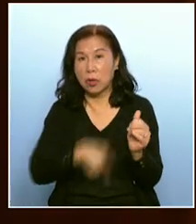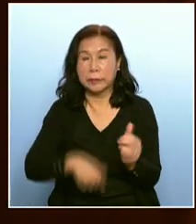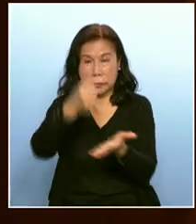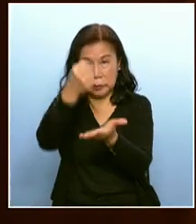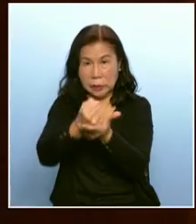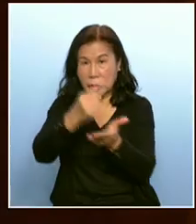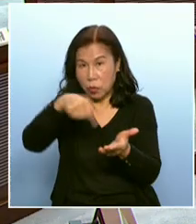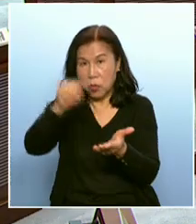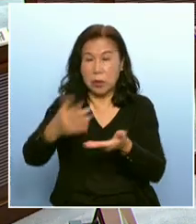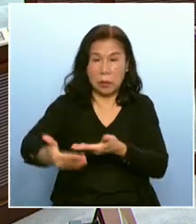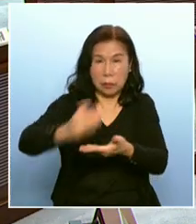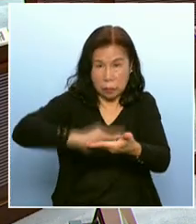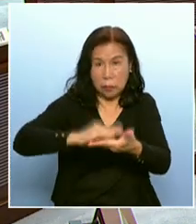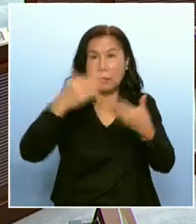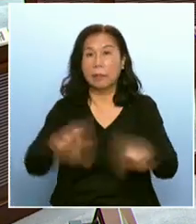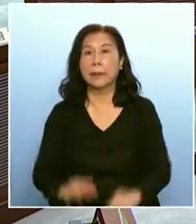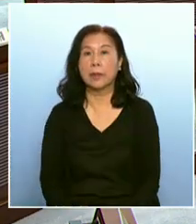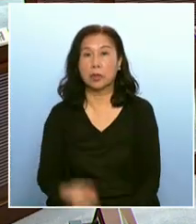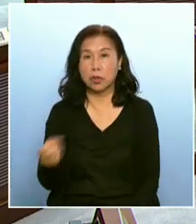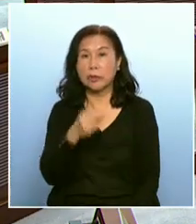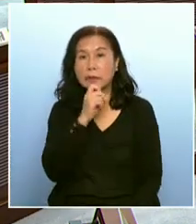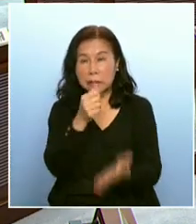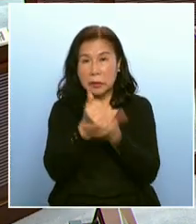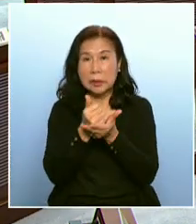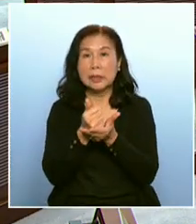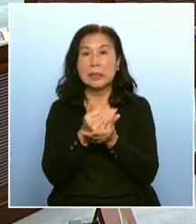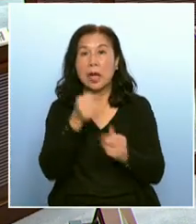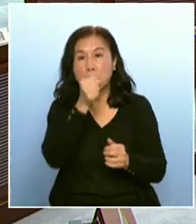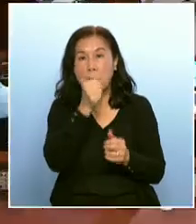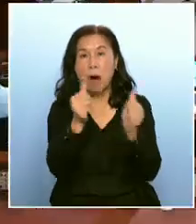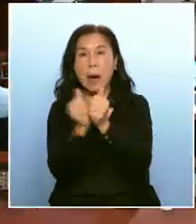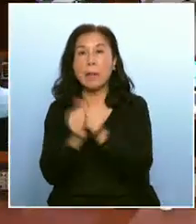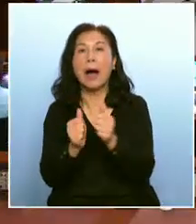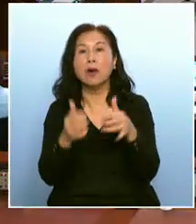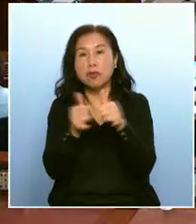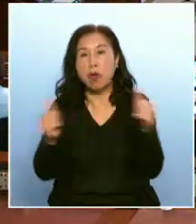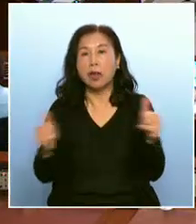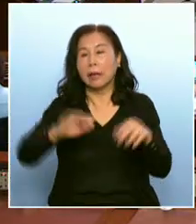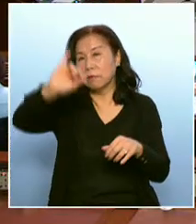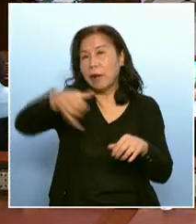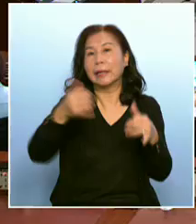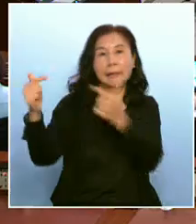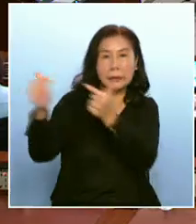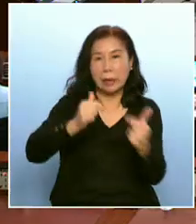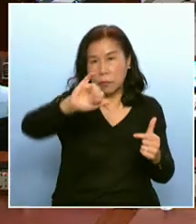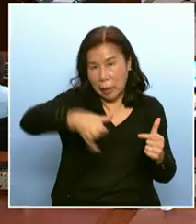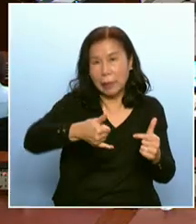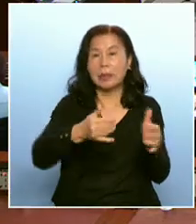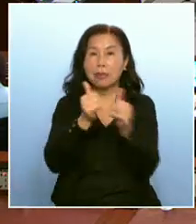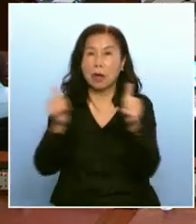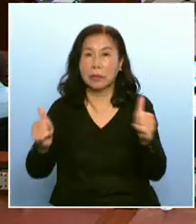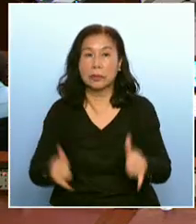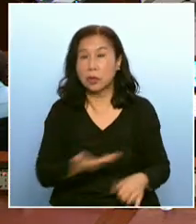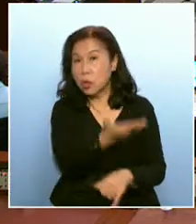carried on, and our system will continue to broadcast the process live. After you